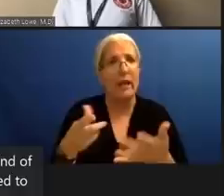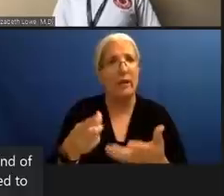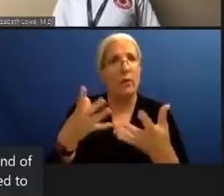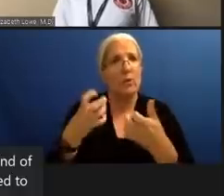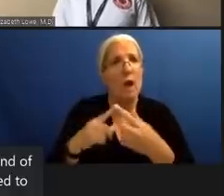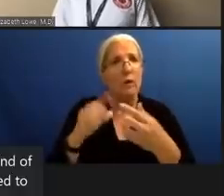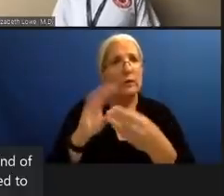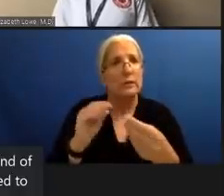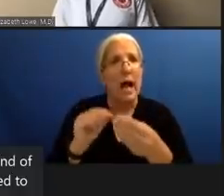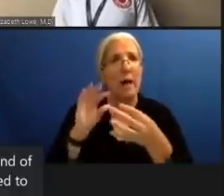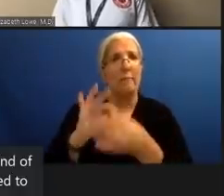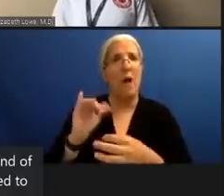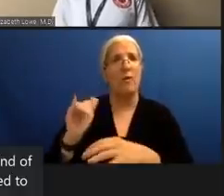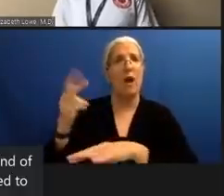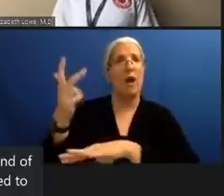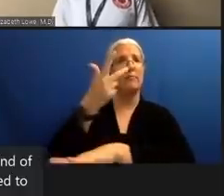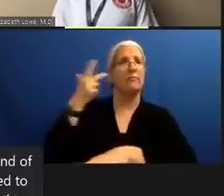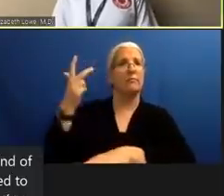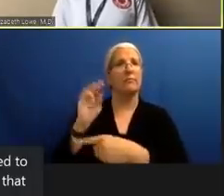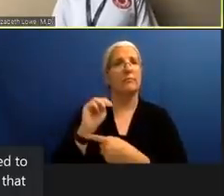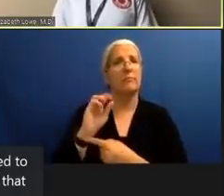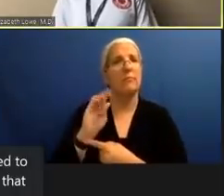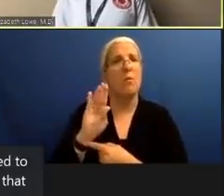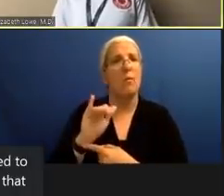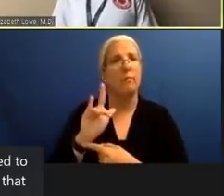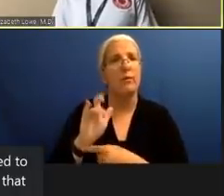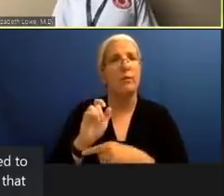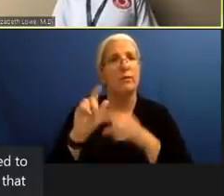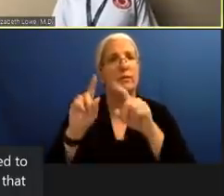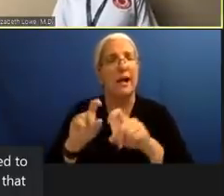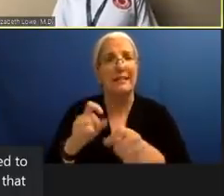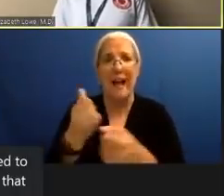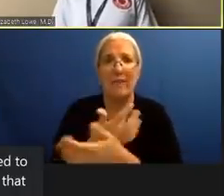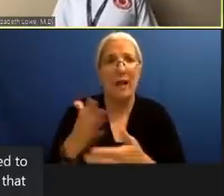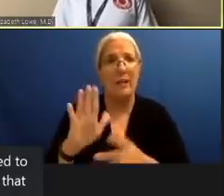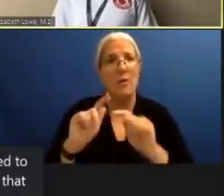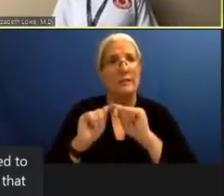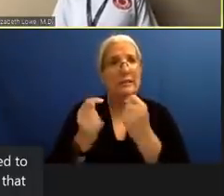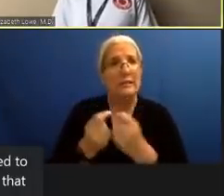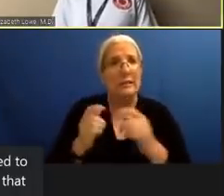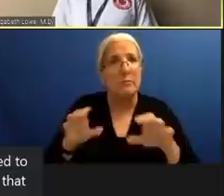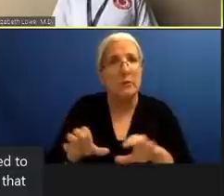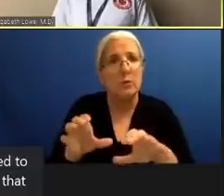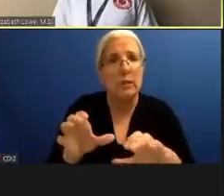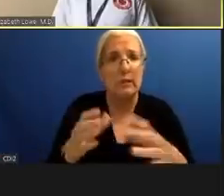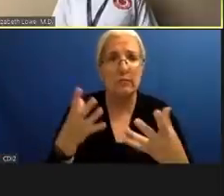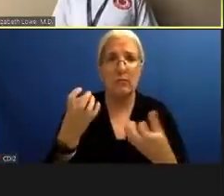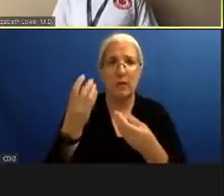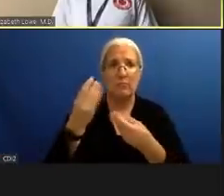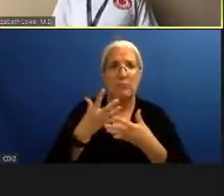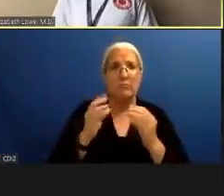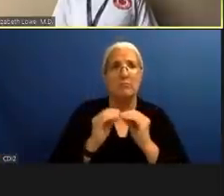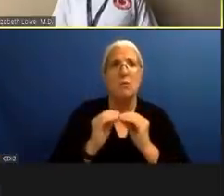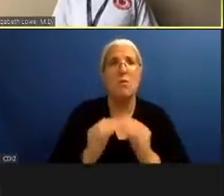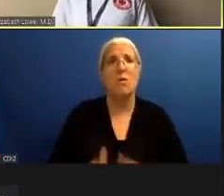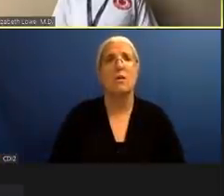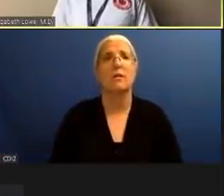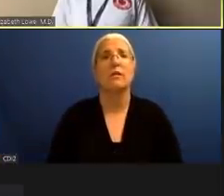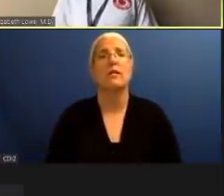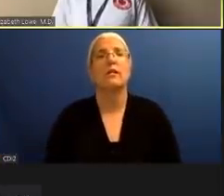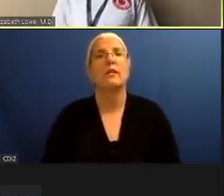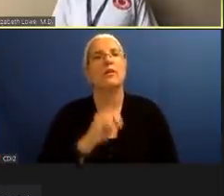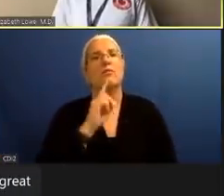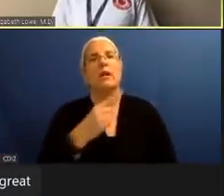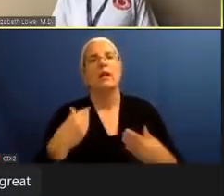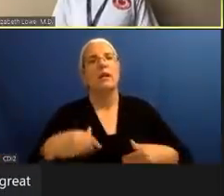and all that your team has been doing? I think that I would add that it's been a really great collaborative community. I've